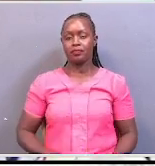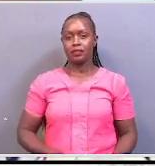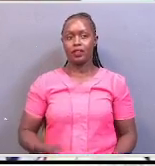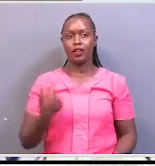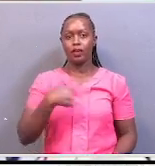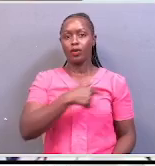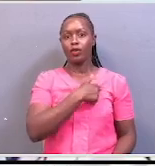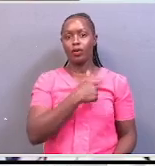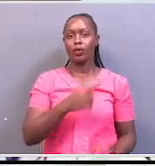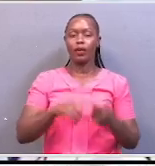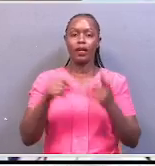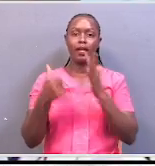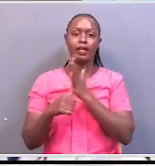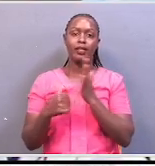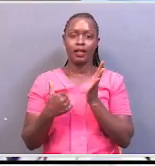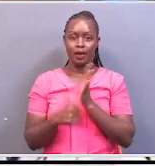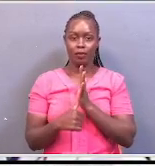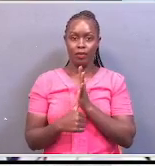were in trouble